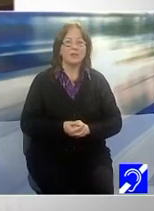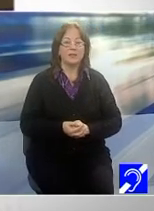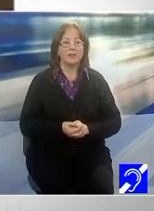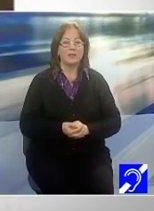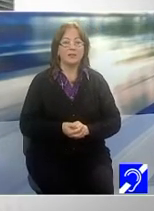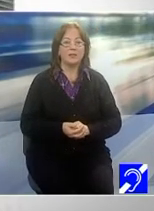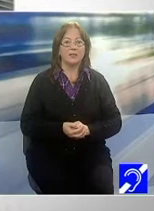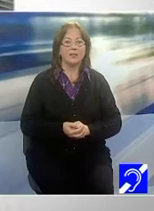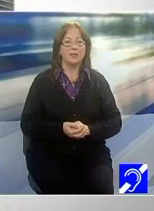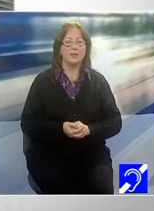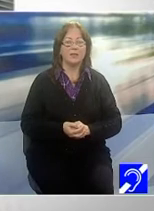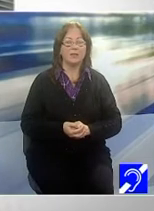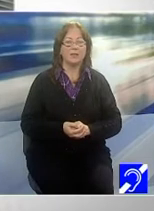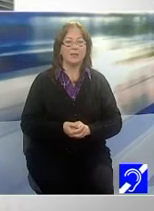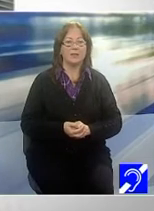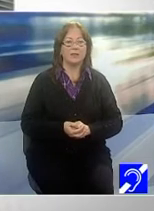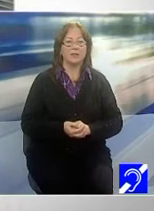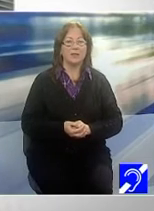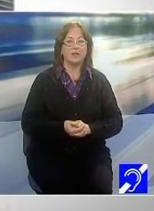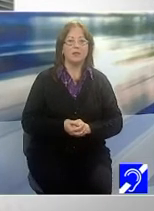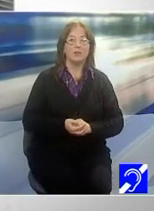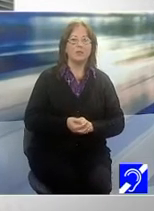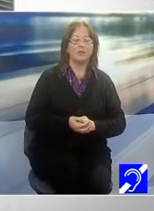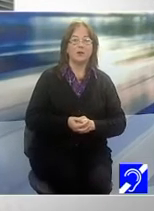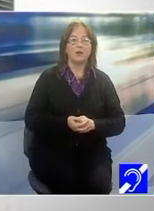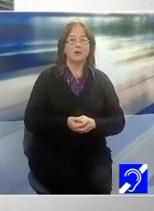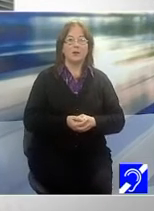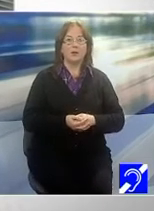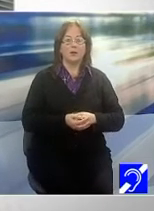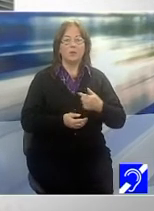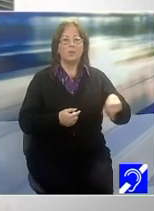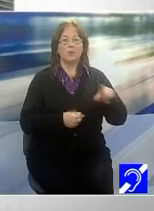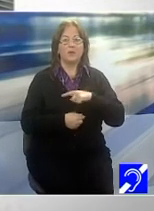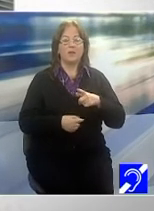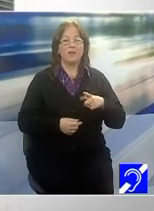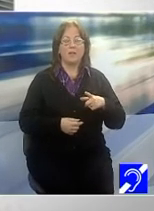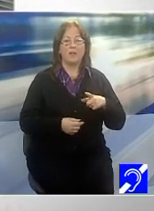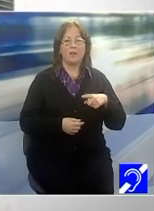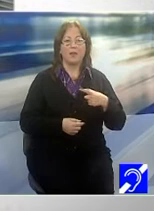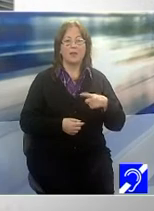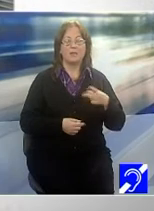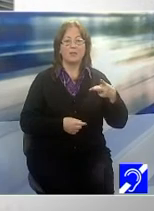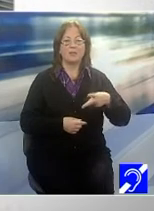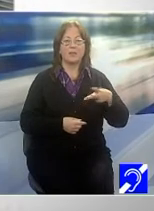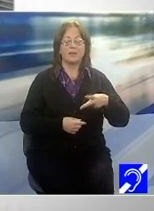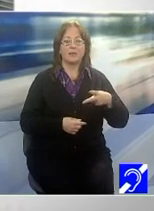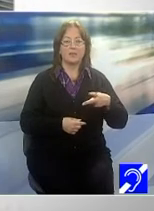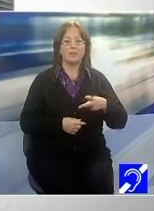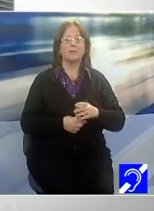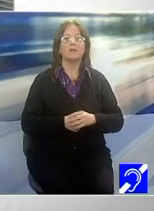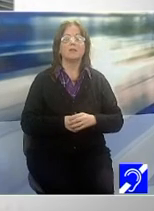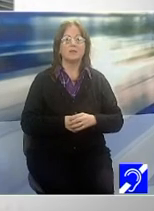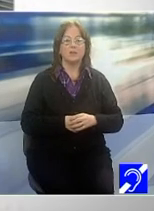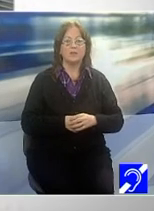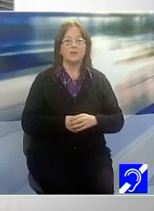If we have the second technocrat government in Romania, what is the position of the embassy regarding